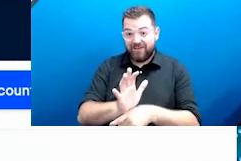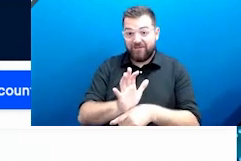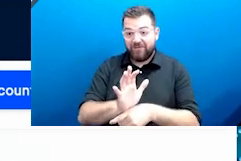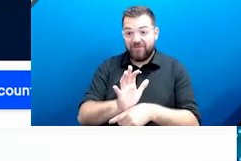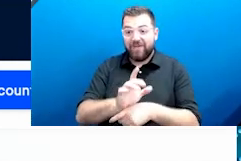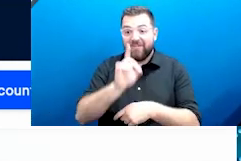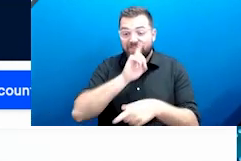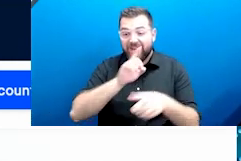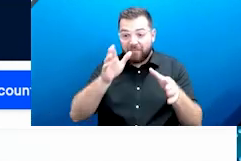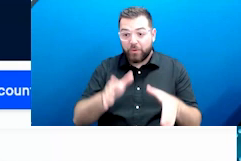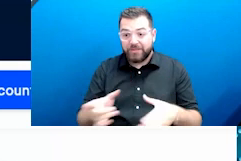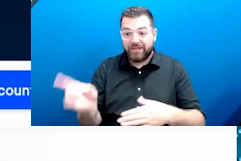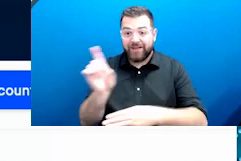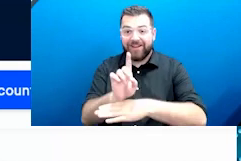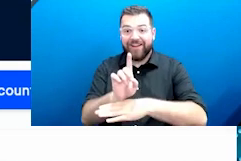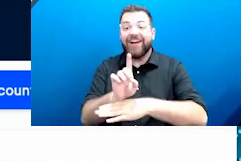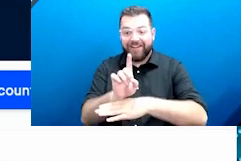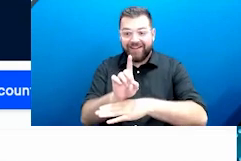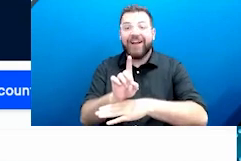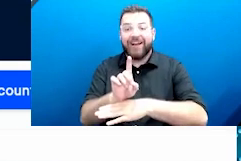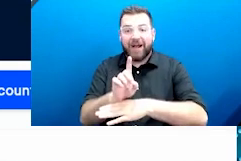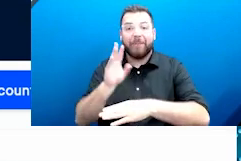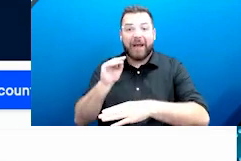a human appearing video for you that you can